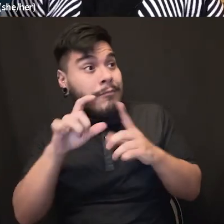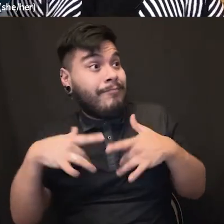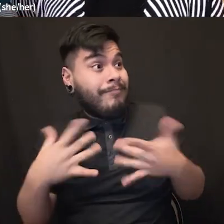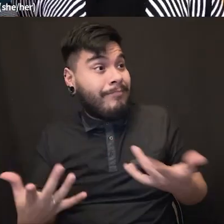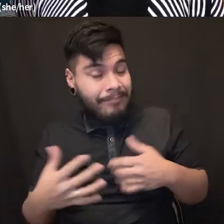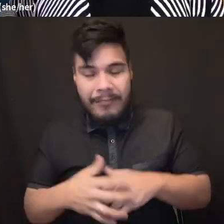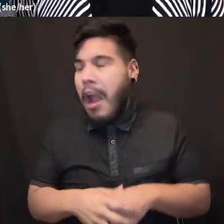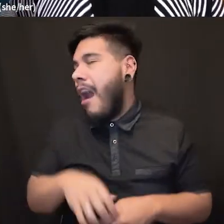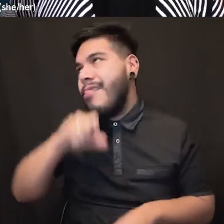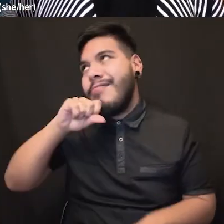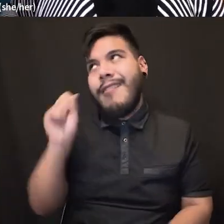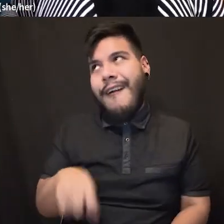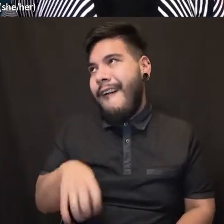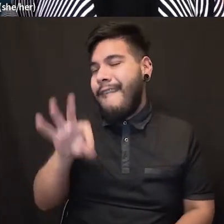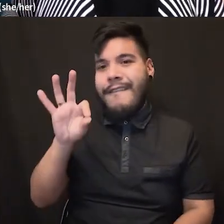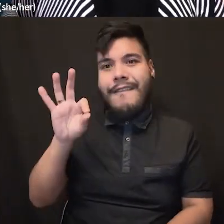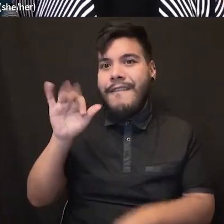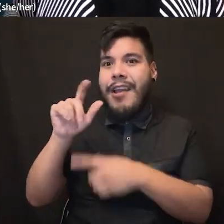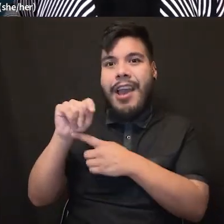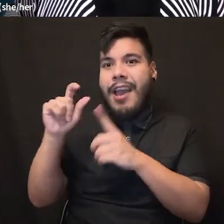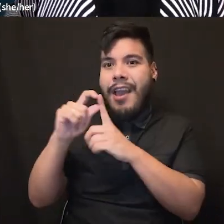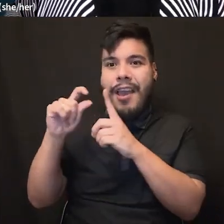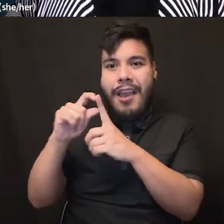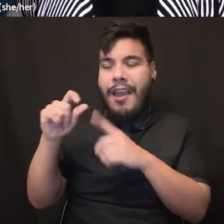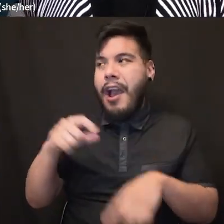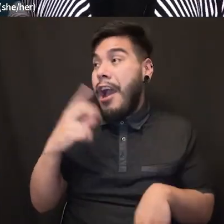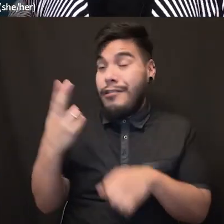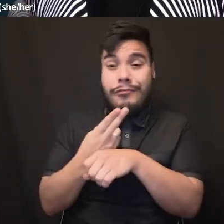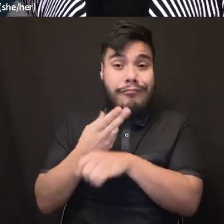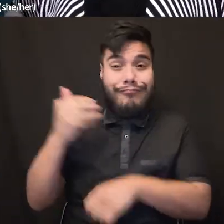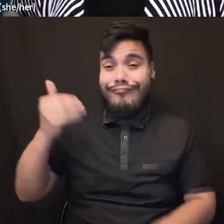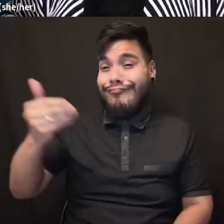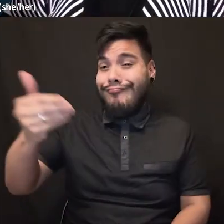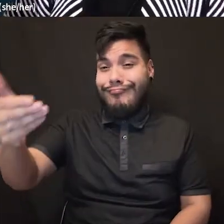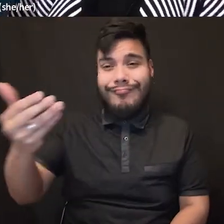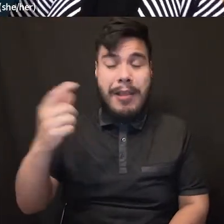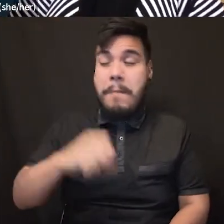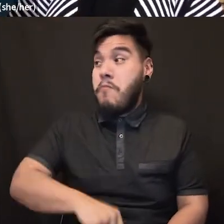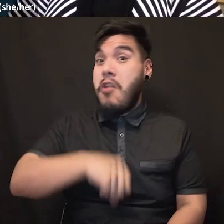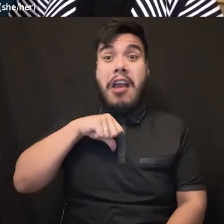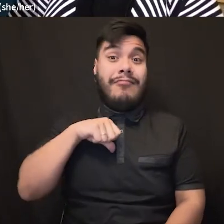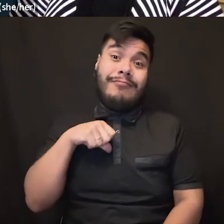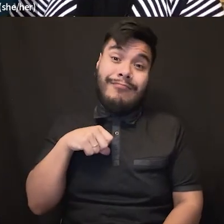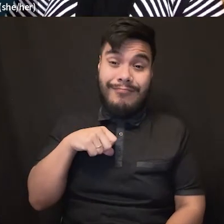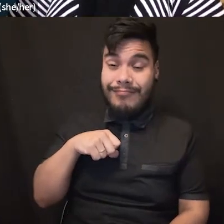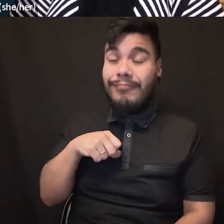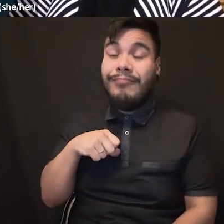I love the F word. I use it regularly, proudly.